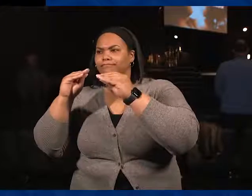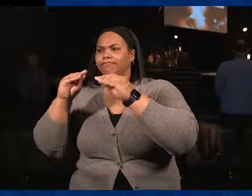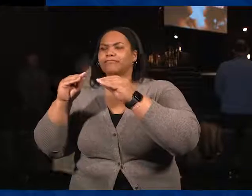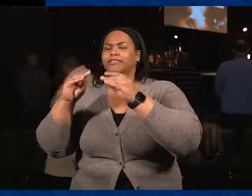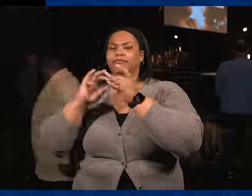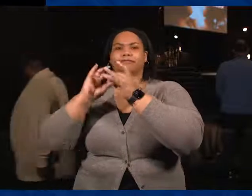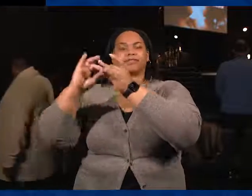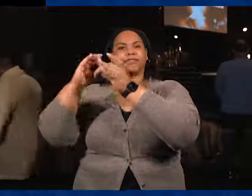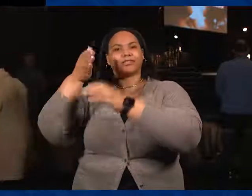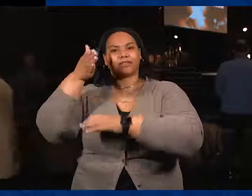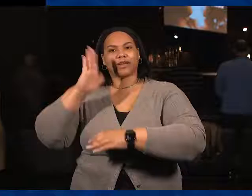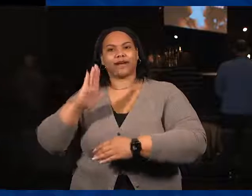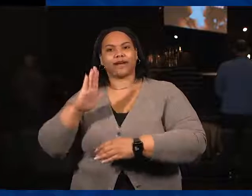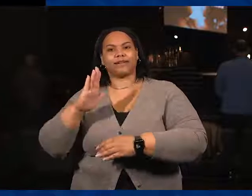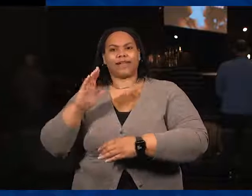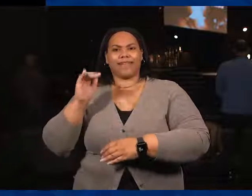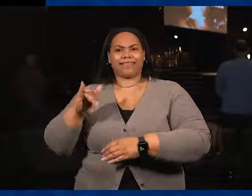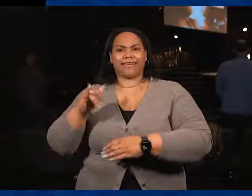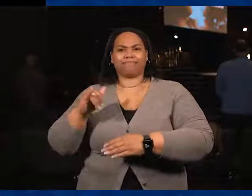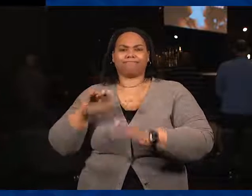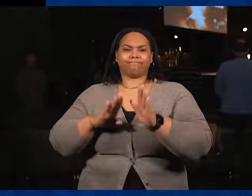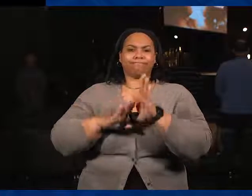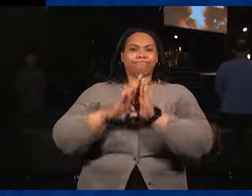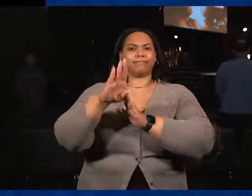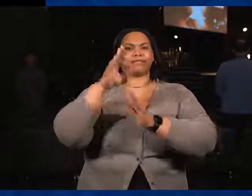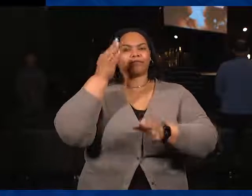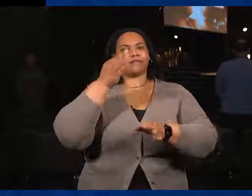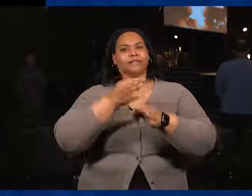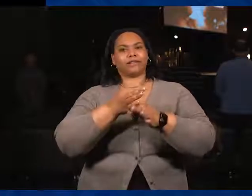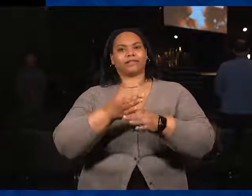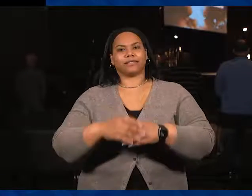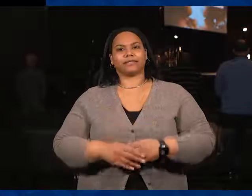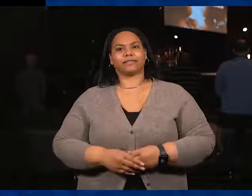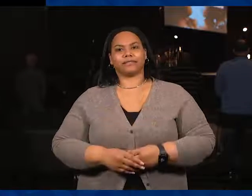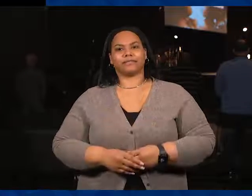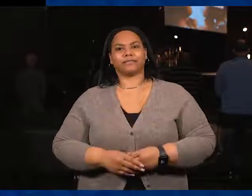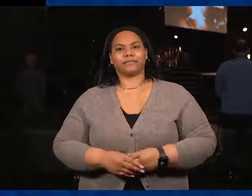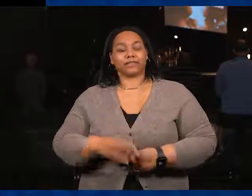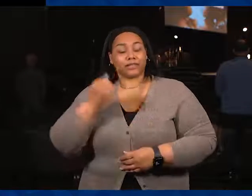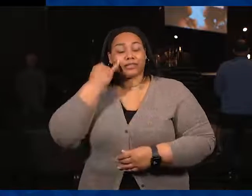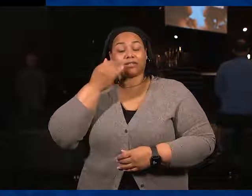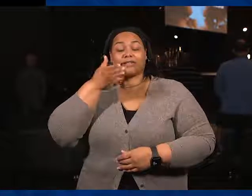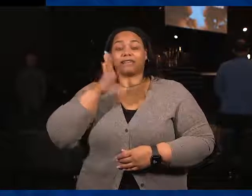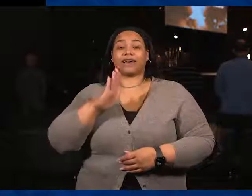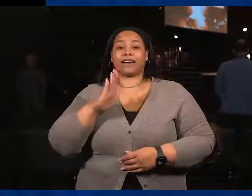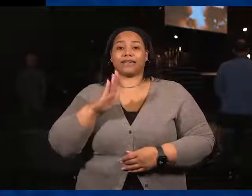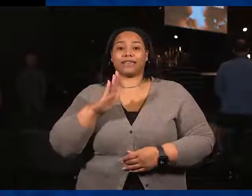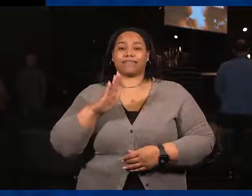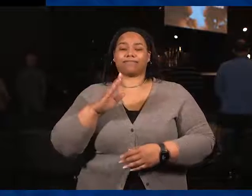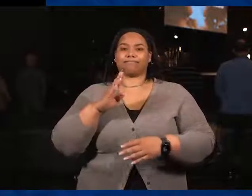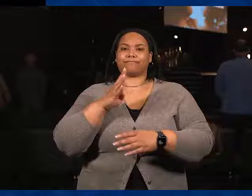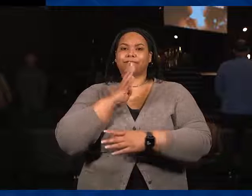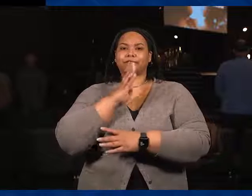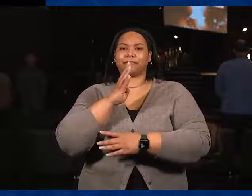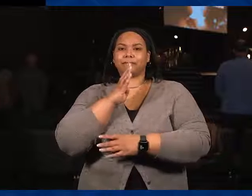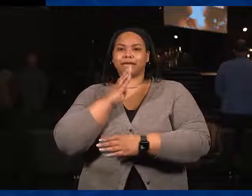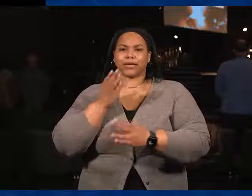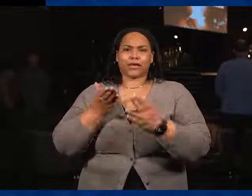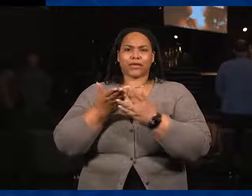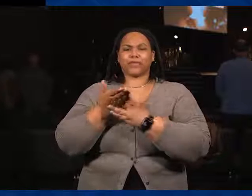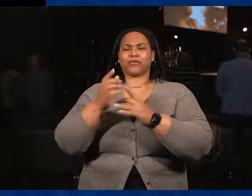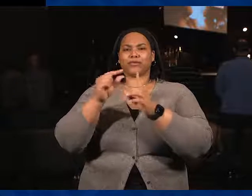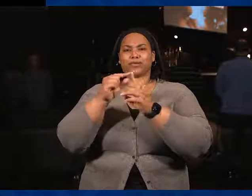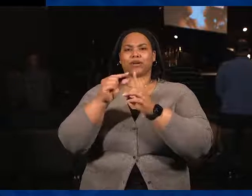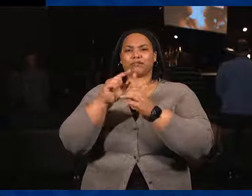to fortify your faith, because wherever God is speaking through God's word, there's change that's happening in the house, and